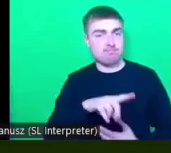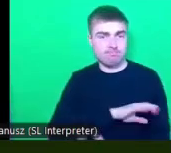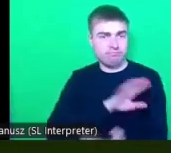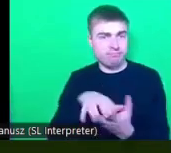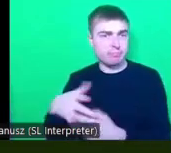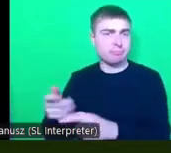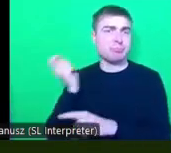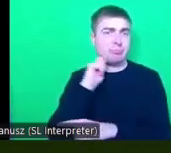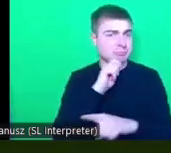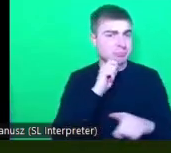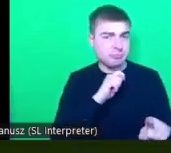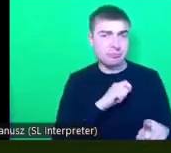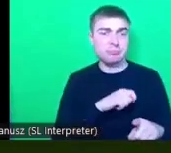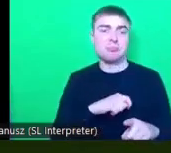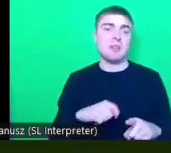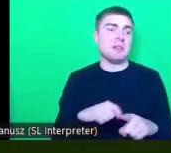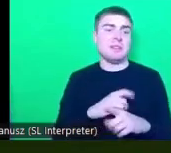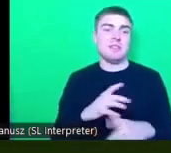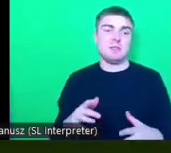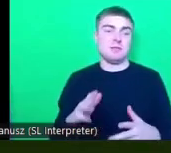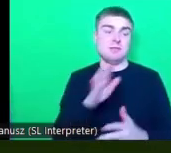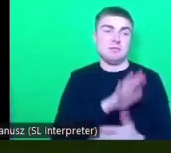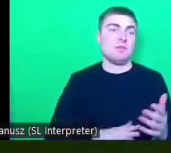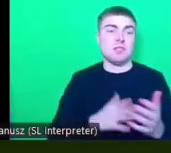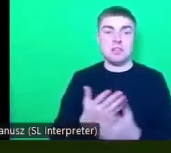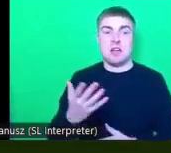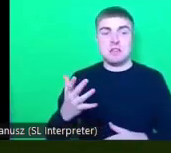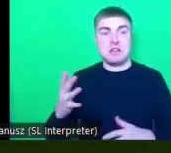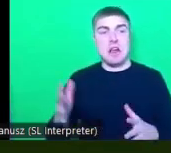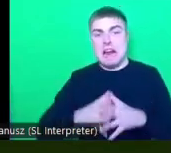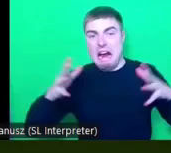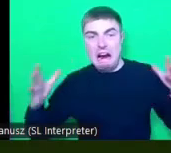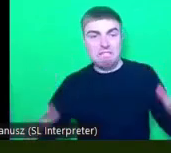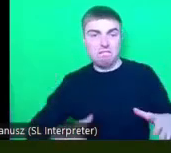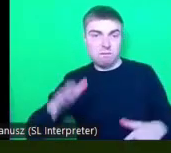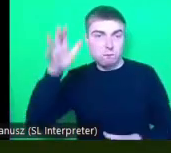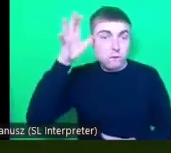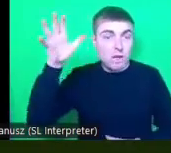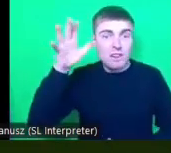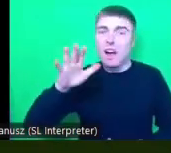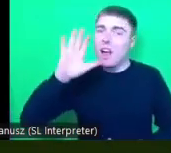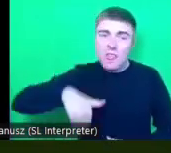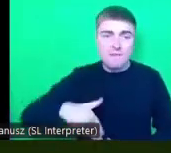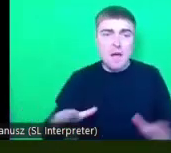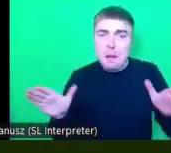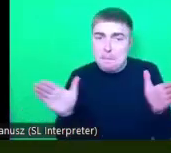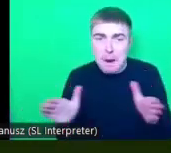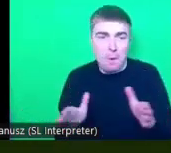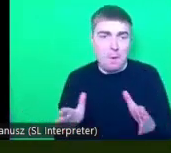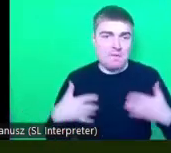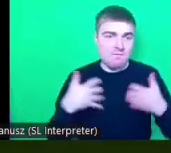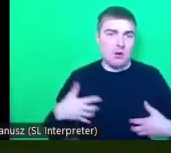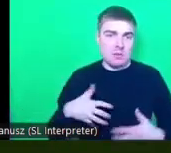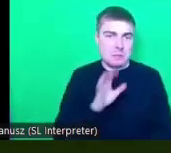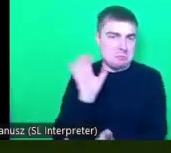example, we just looked at the consumption time. So how much time do wolves spend within 200 meters from different